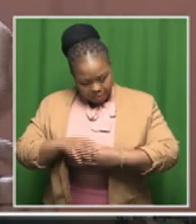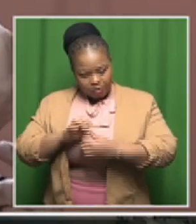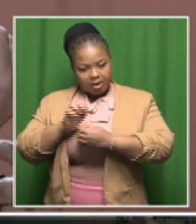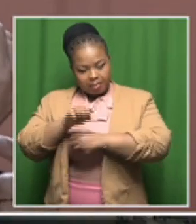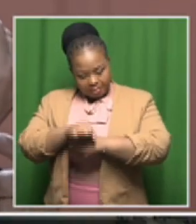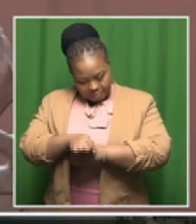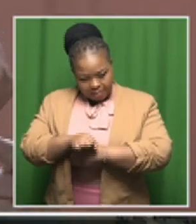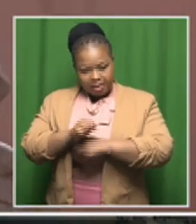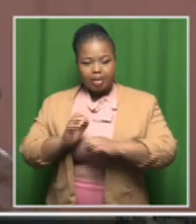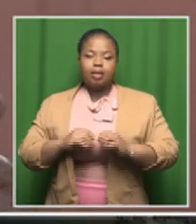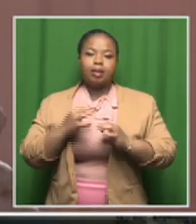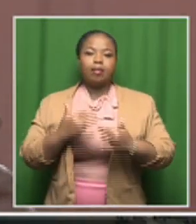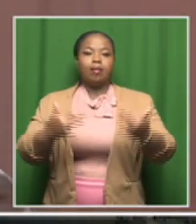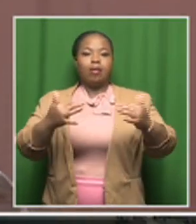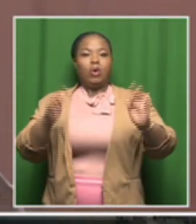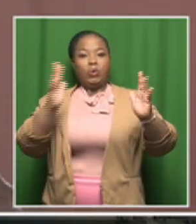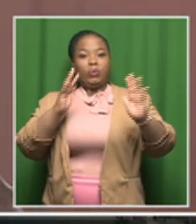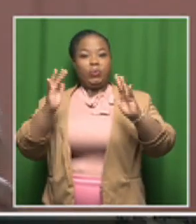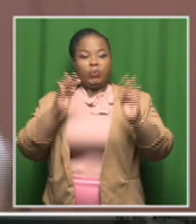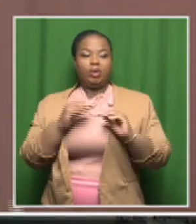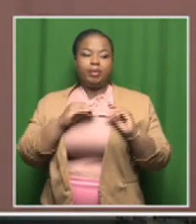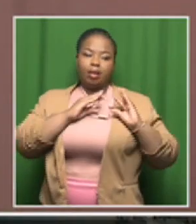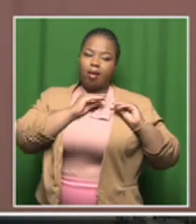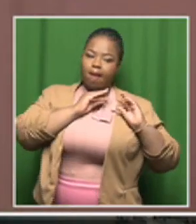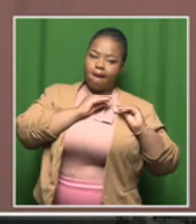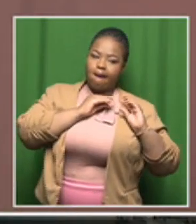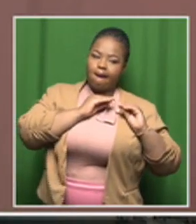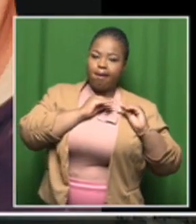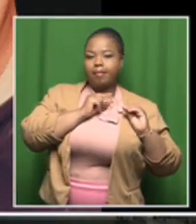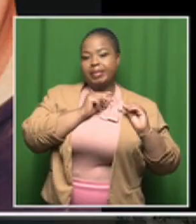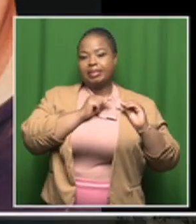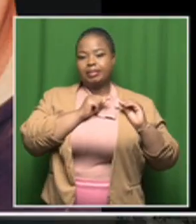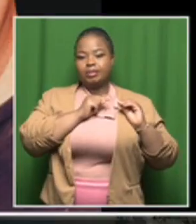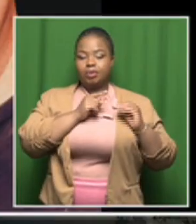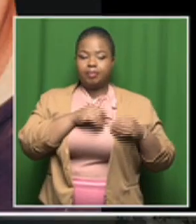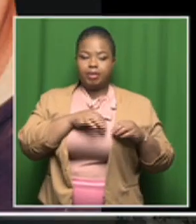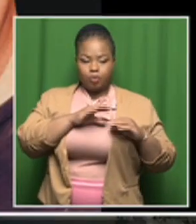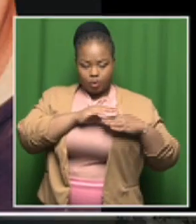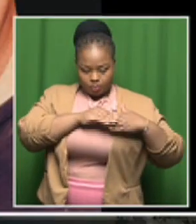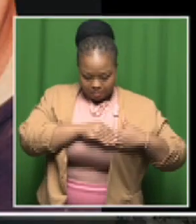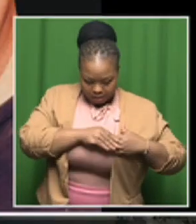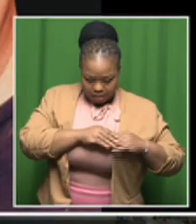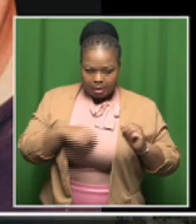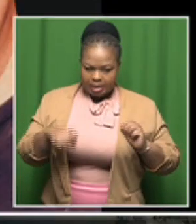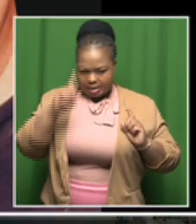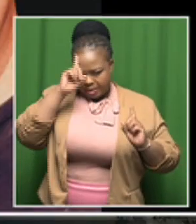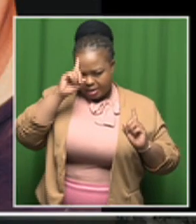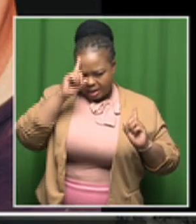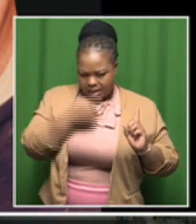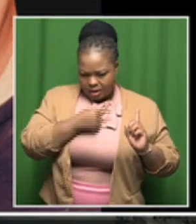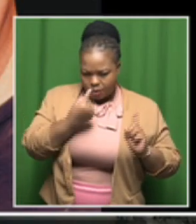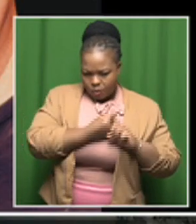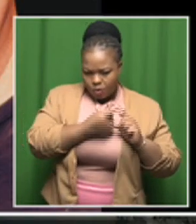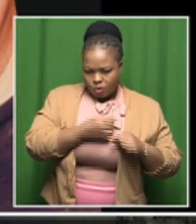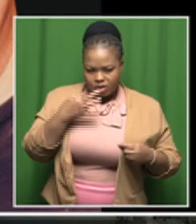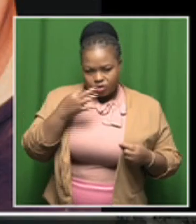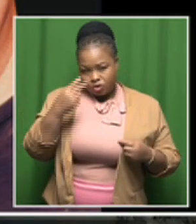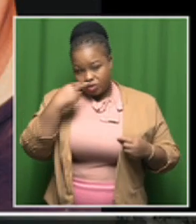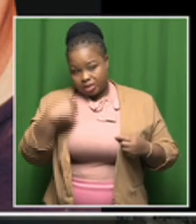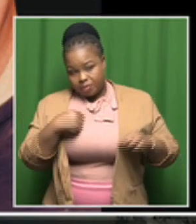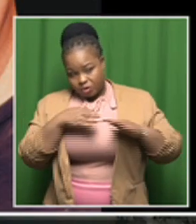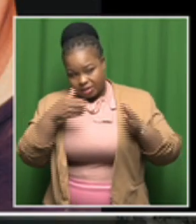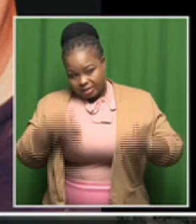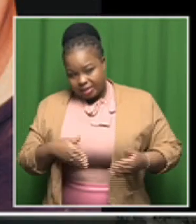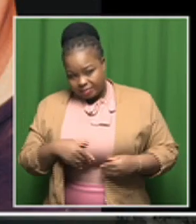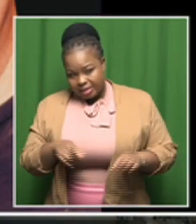audience applauded. And I whispered to him in this bowing, I said, President Mandela, every time you see me on stage, I'm